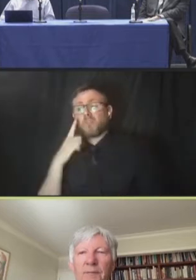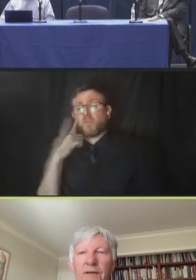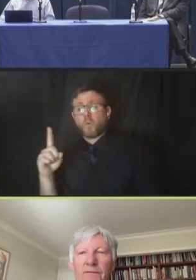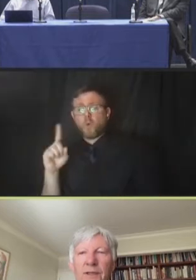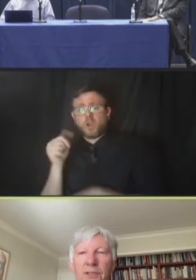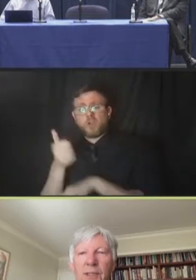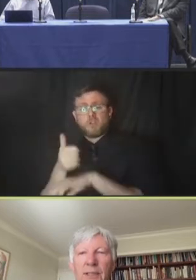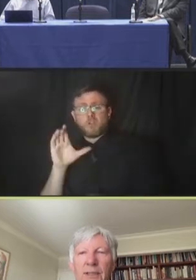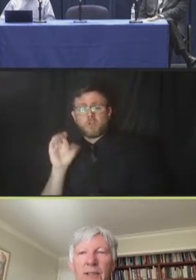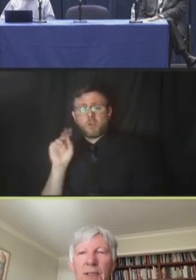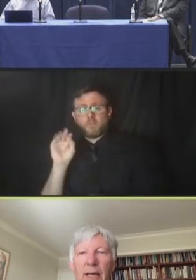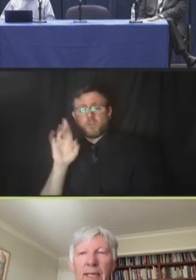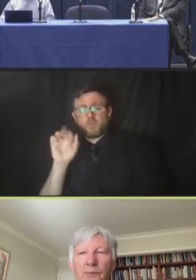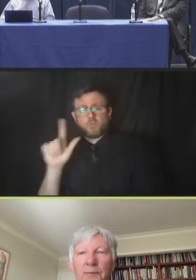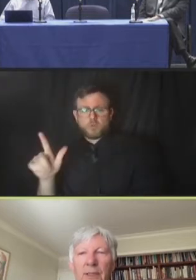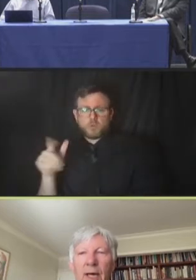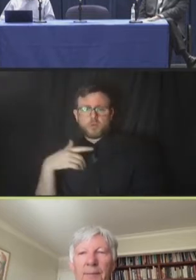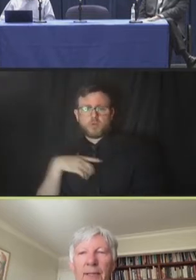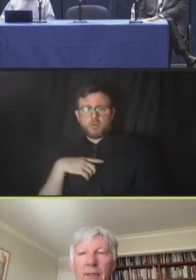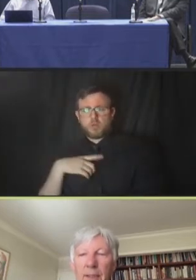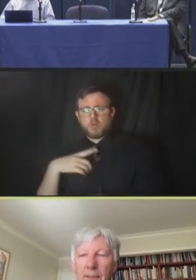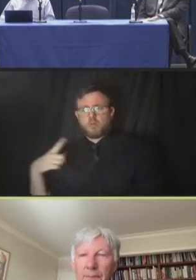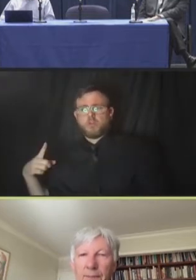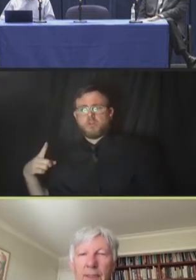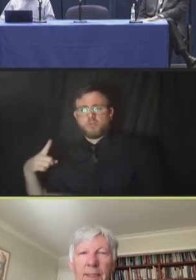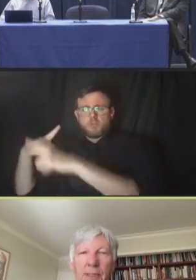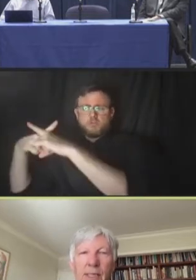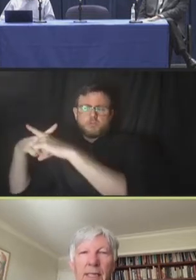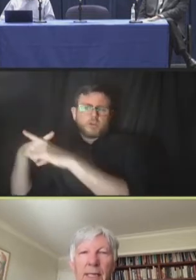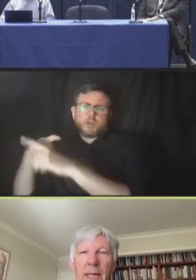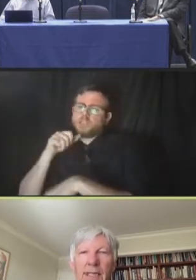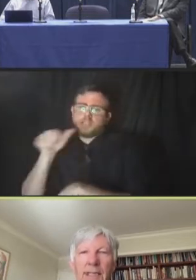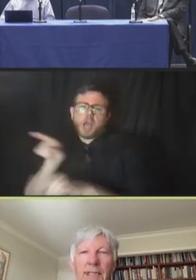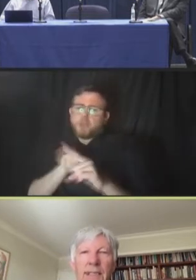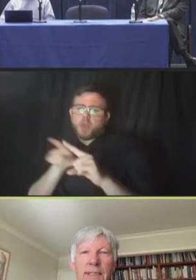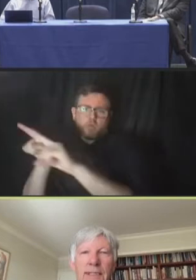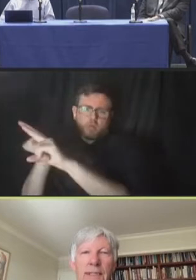risks and benefits, then the lines will be non-parallel. Next slide.